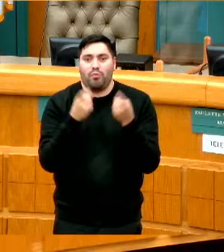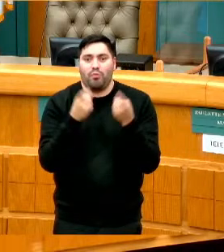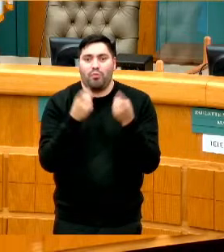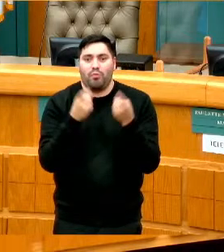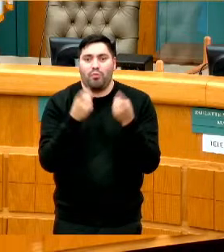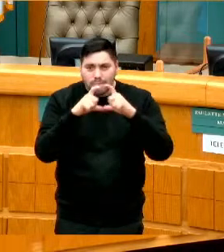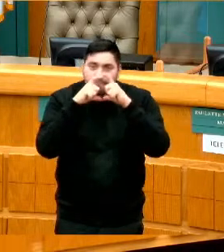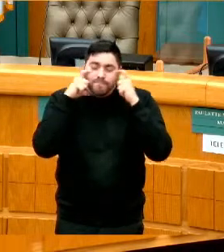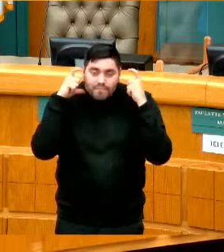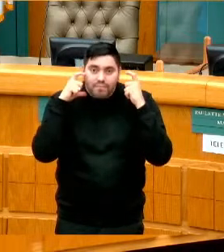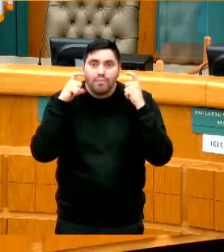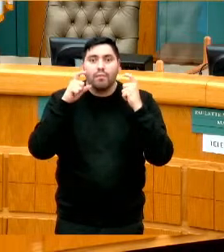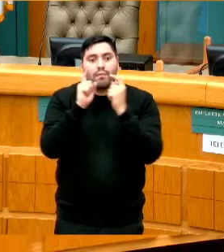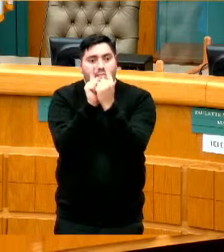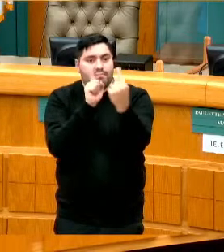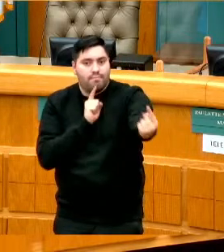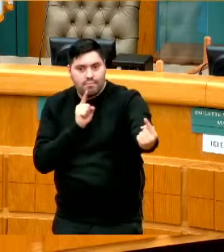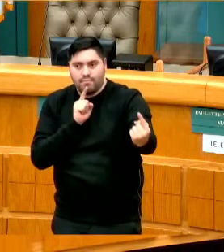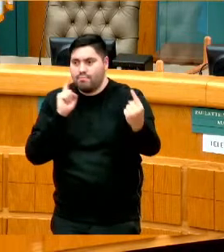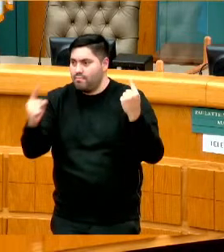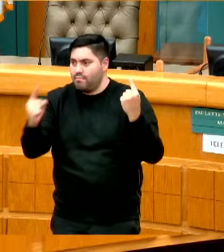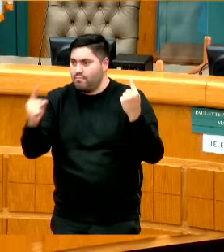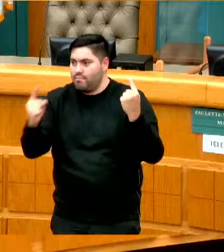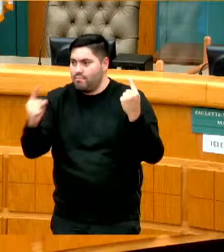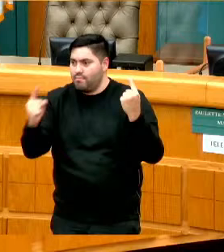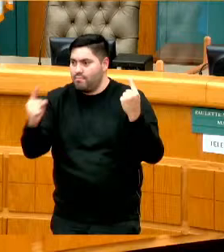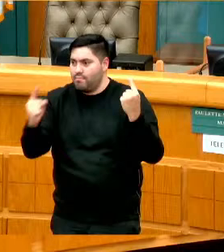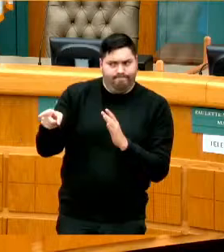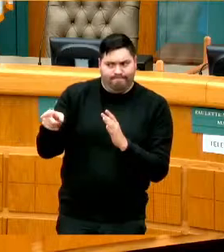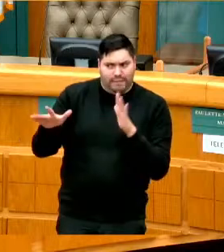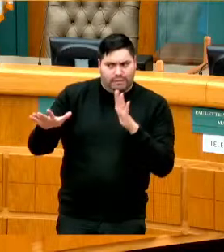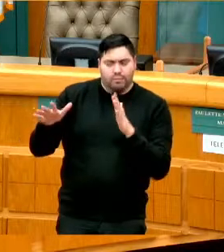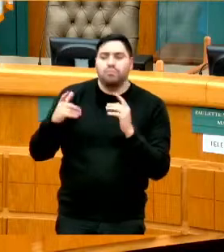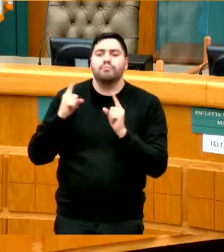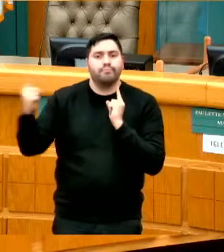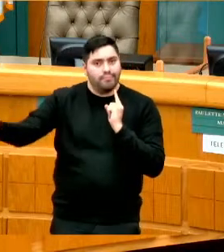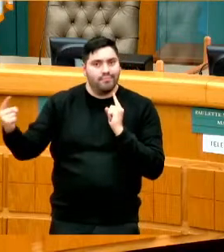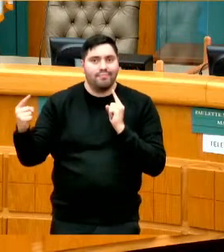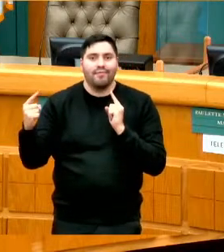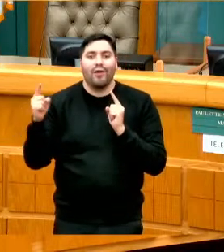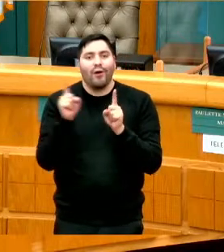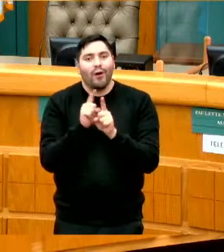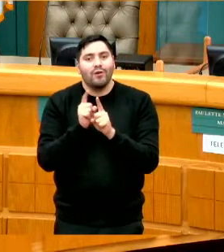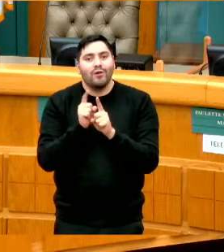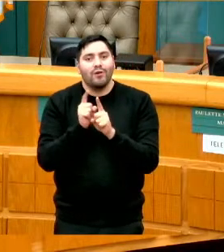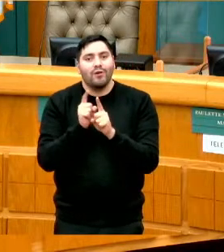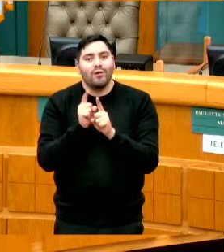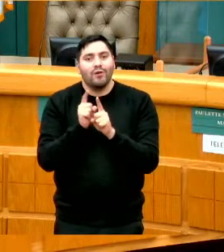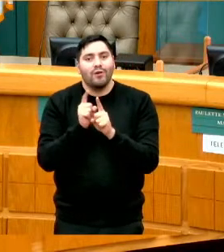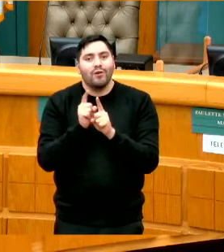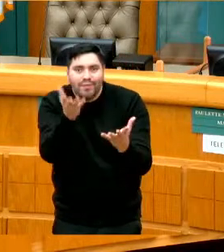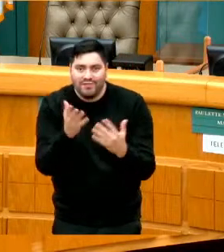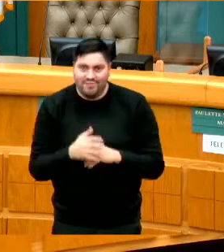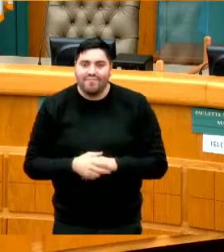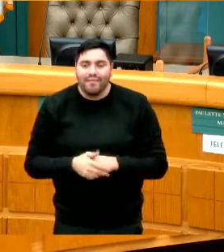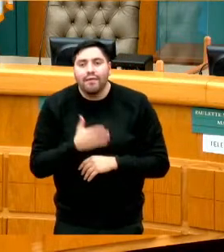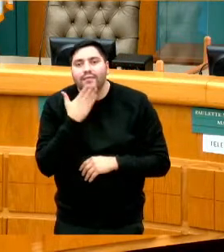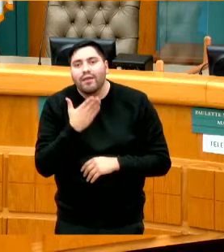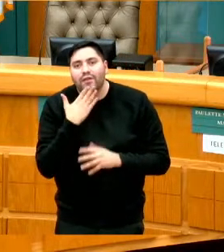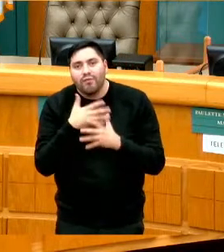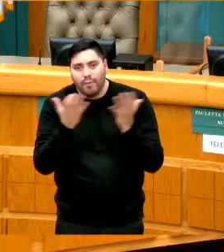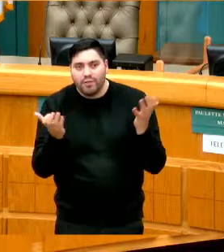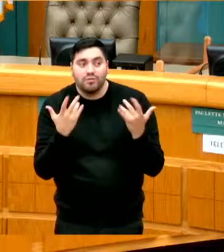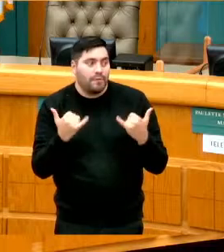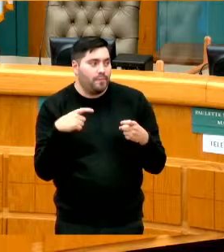wear masks and social distance around strangers, and stay informed. Thank you very much. En las